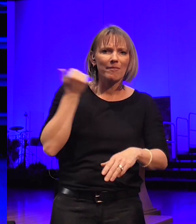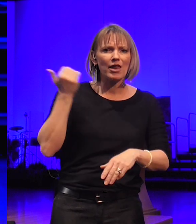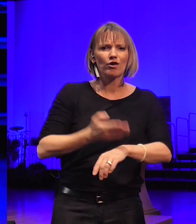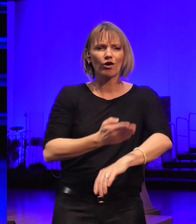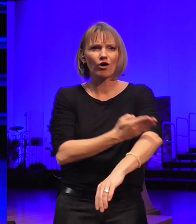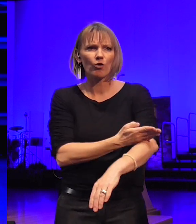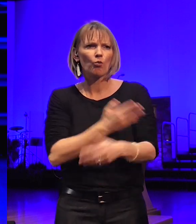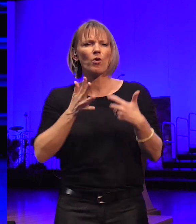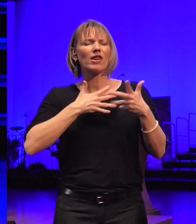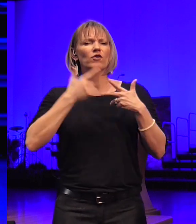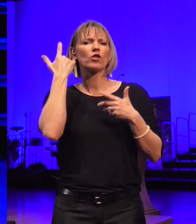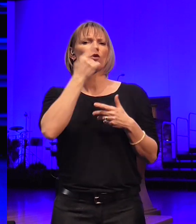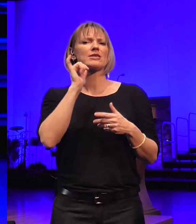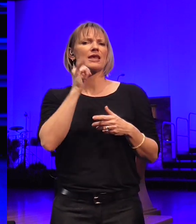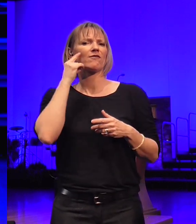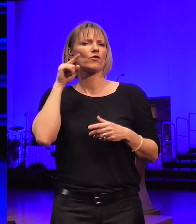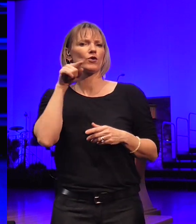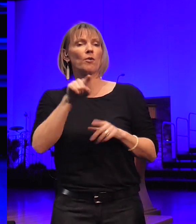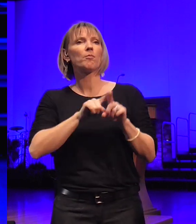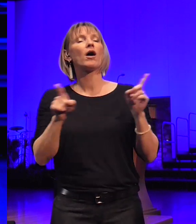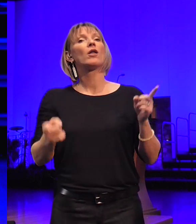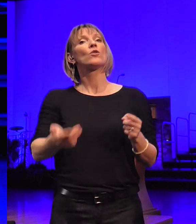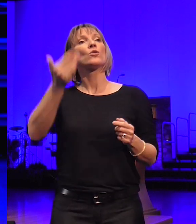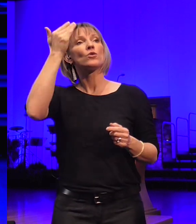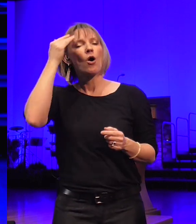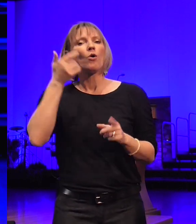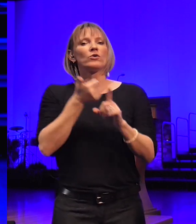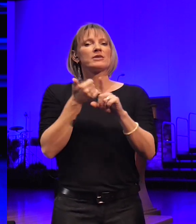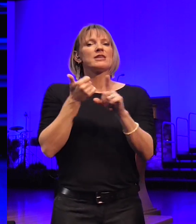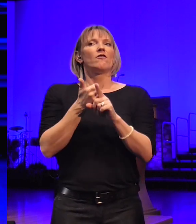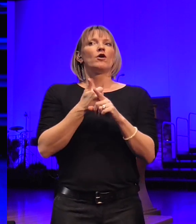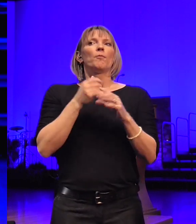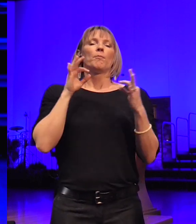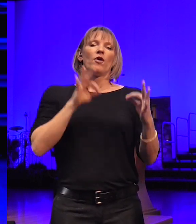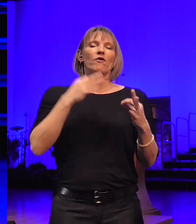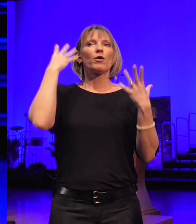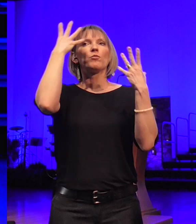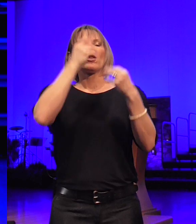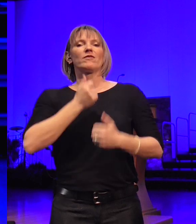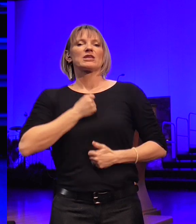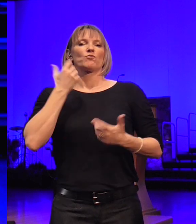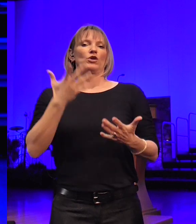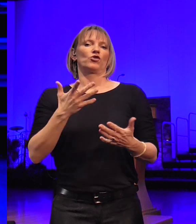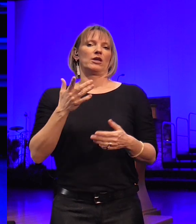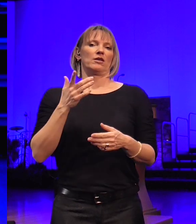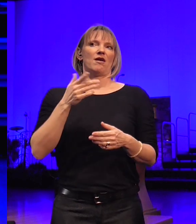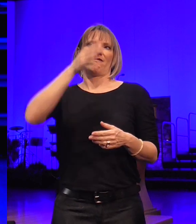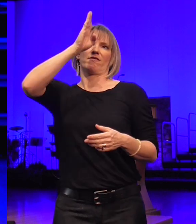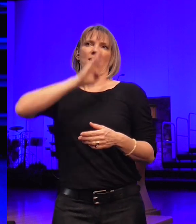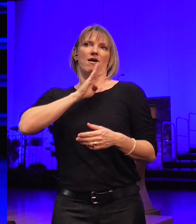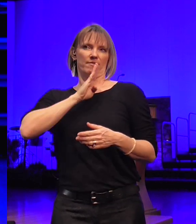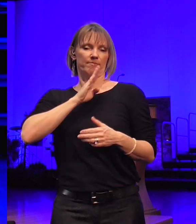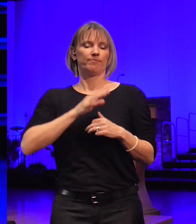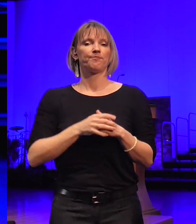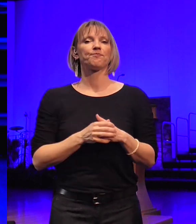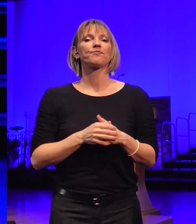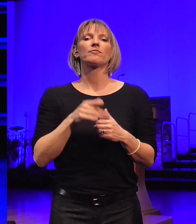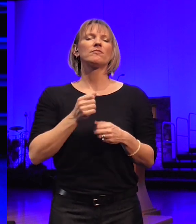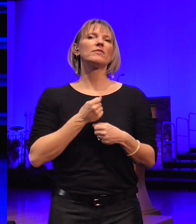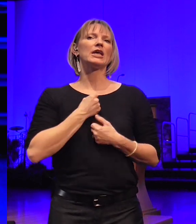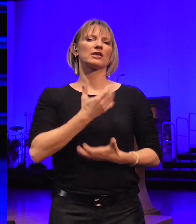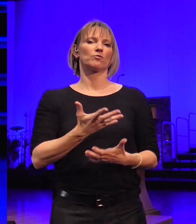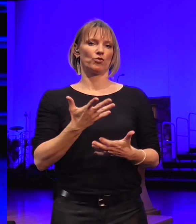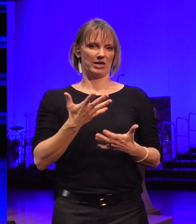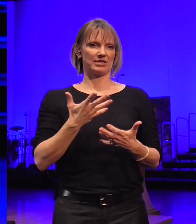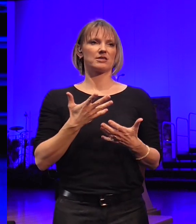like for you. But know that you are a perfect, beautiful expression of the divine. This is expressed beautifully in our